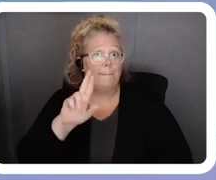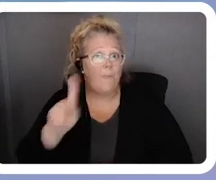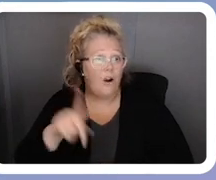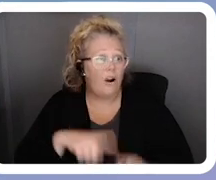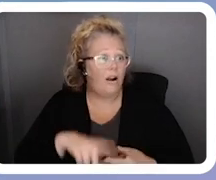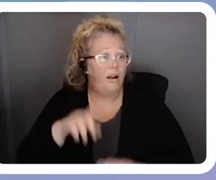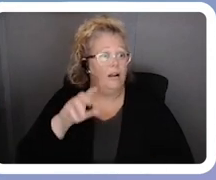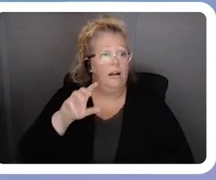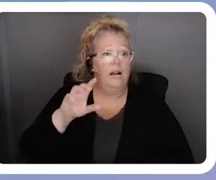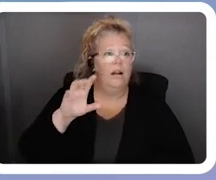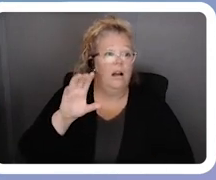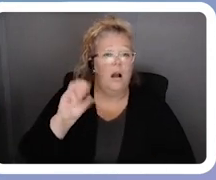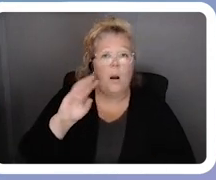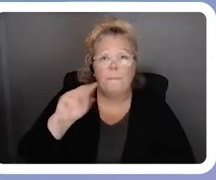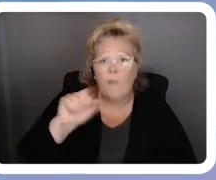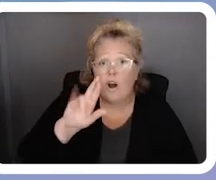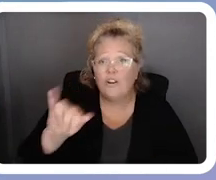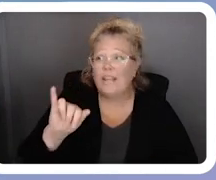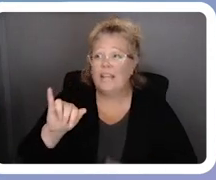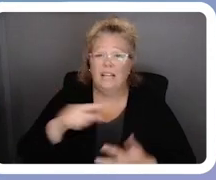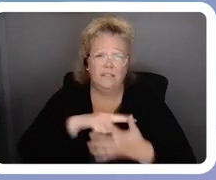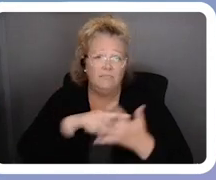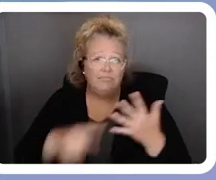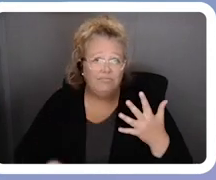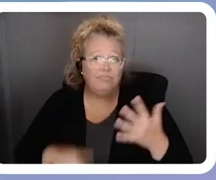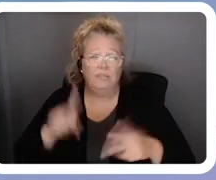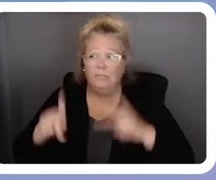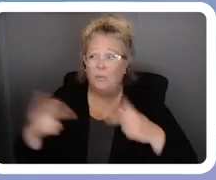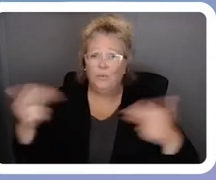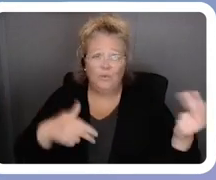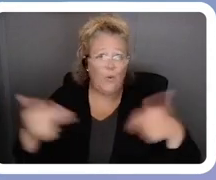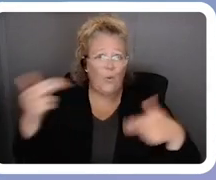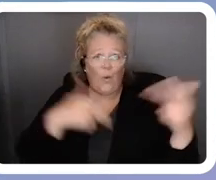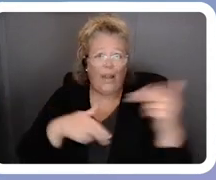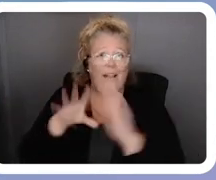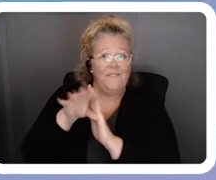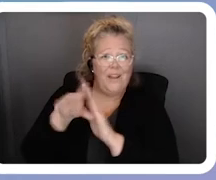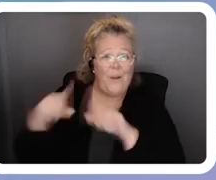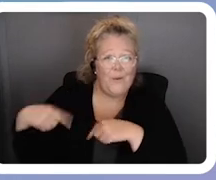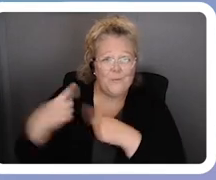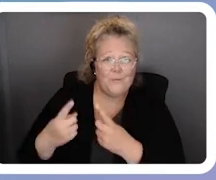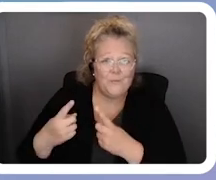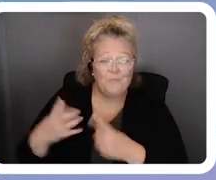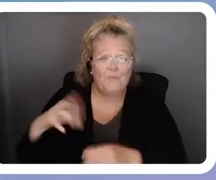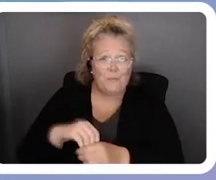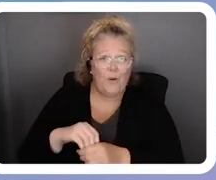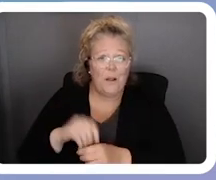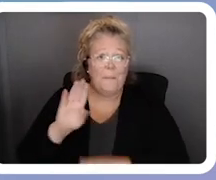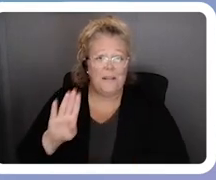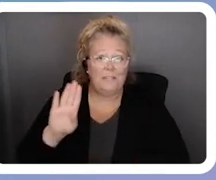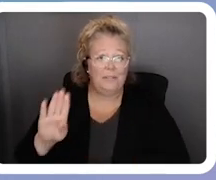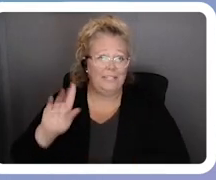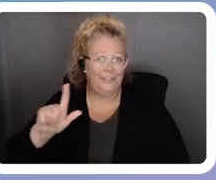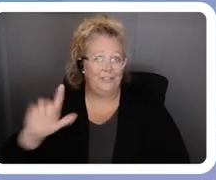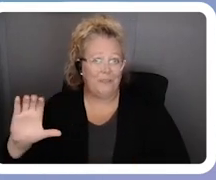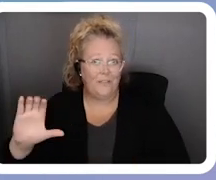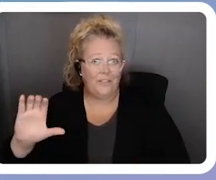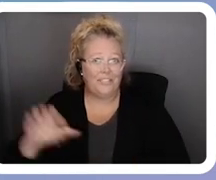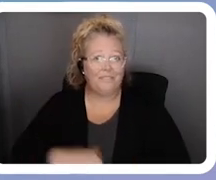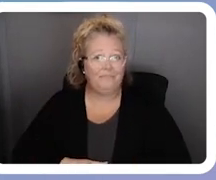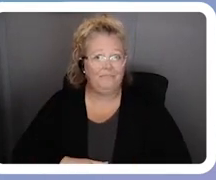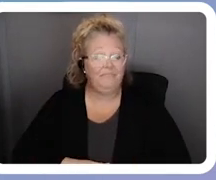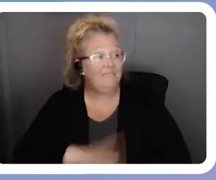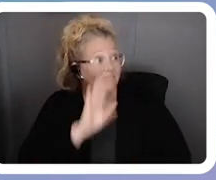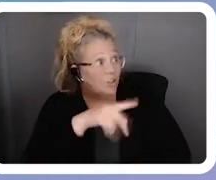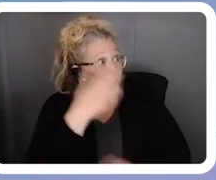Amani for being with us today in the studio, for helping us to create the magic of Best Buddies Leadership Conference. Wonderful. And you know, everyone, what